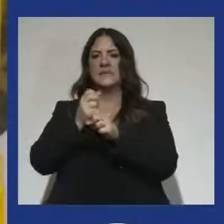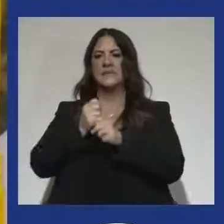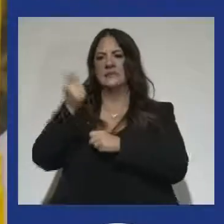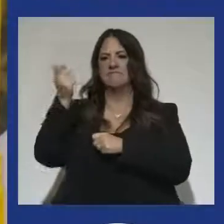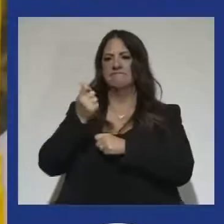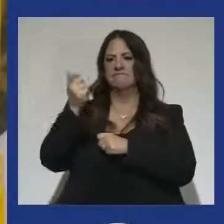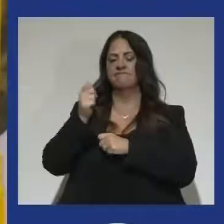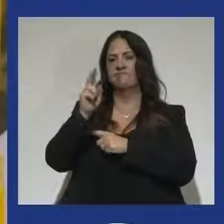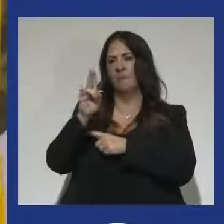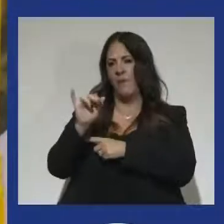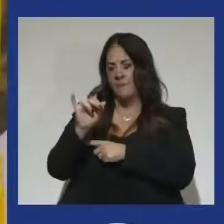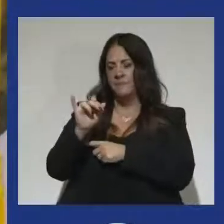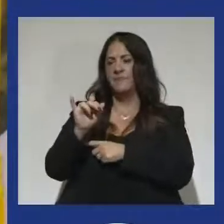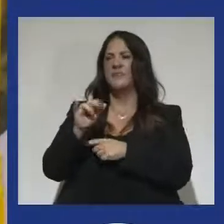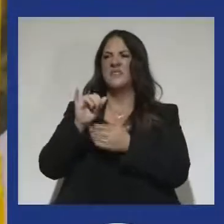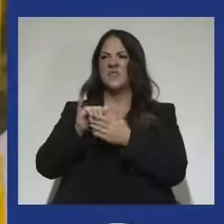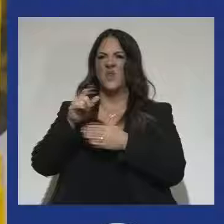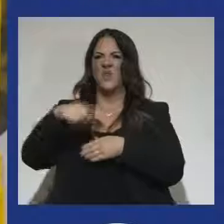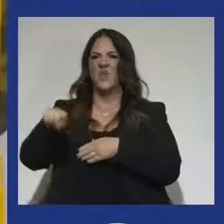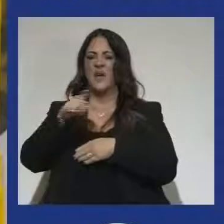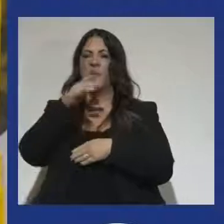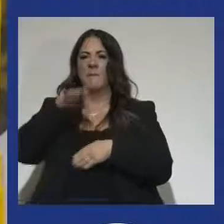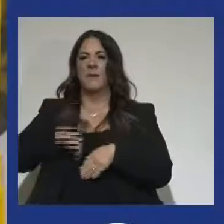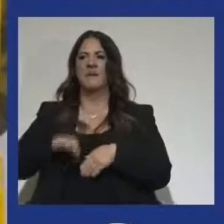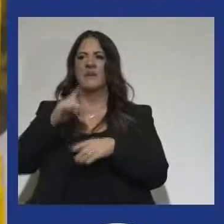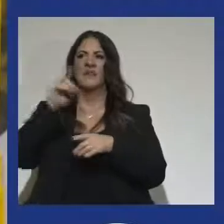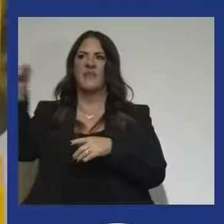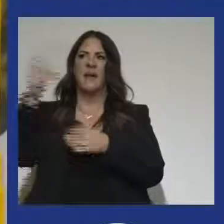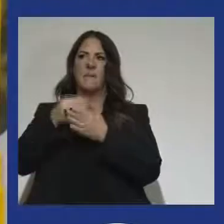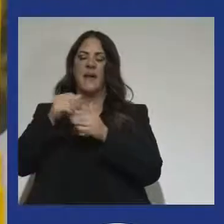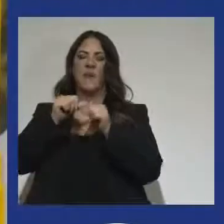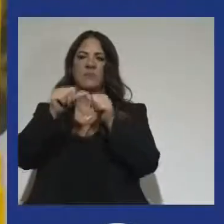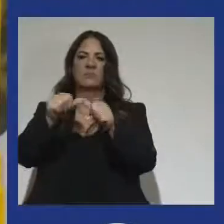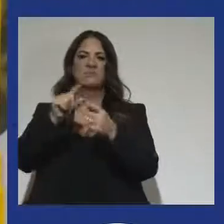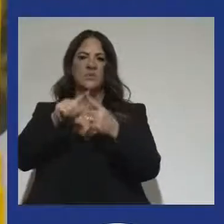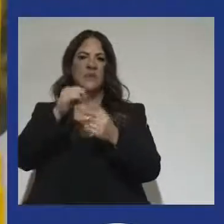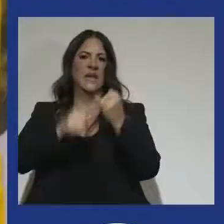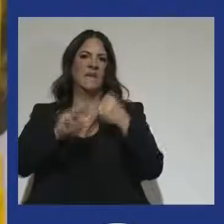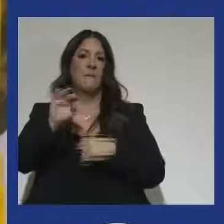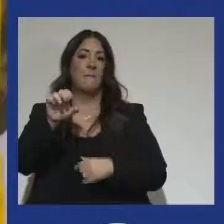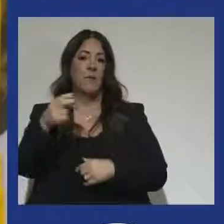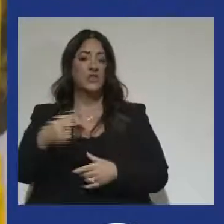of unemployment, and that will extend through March. Thank you.